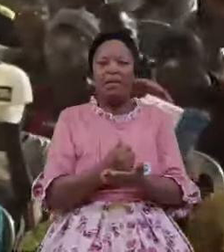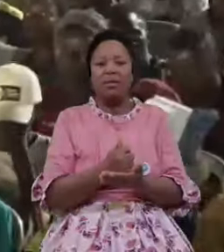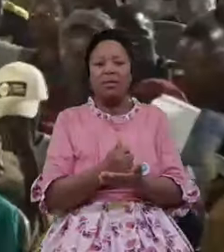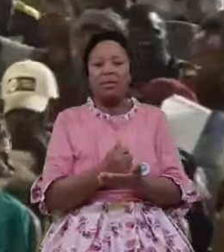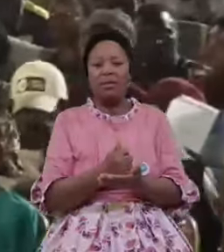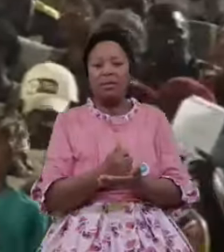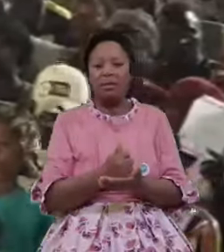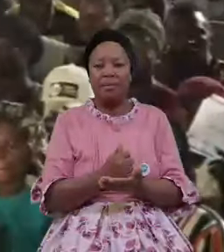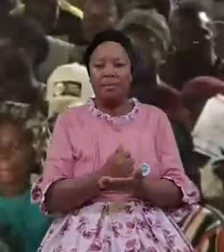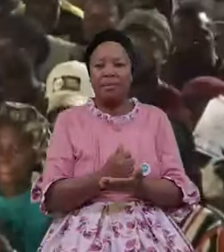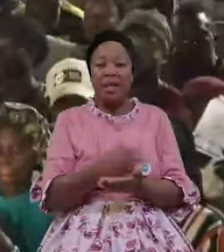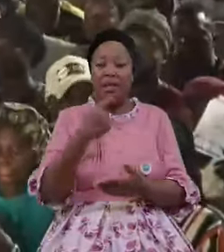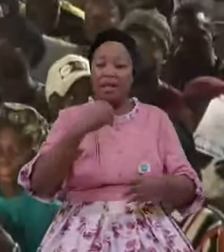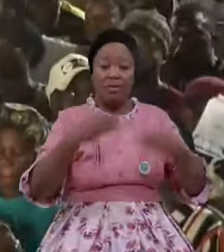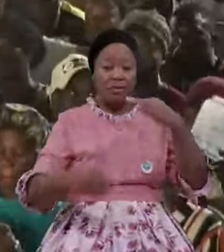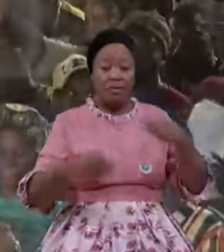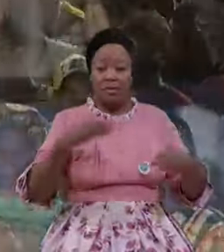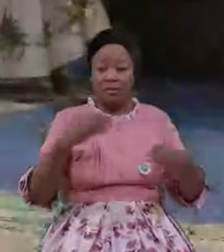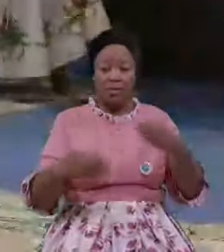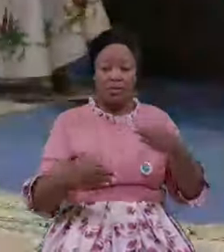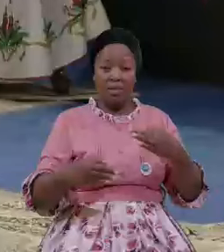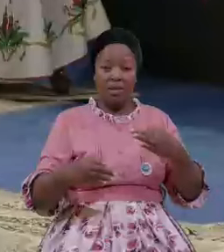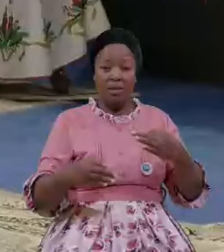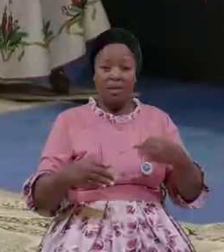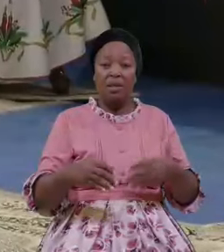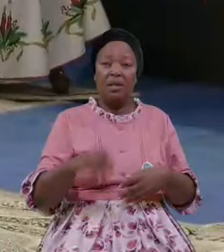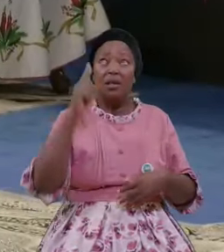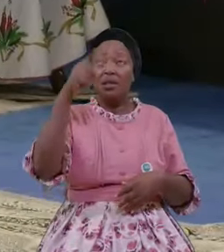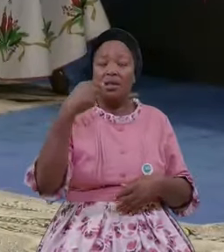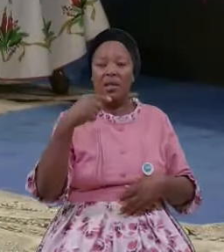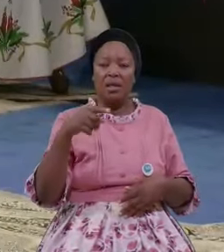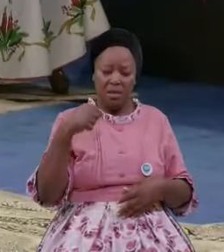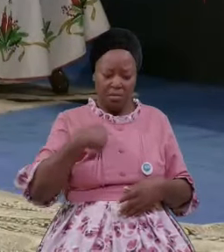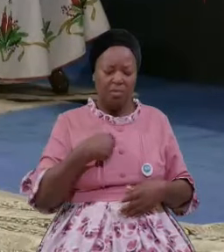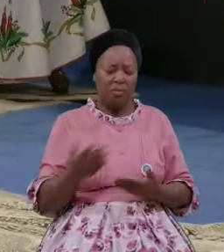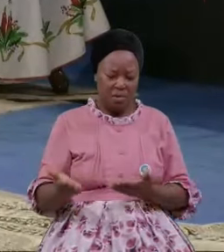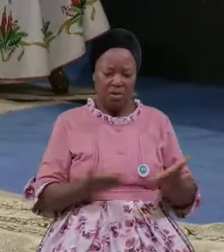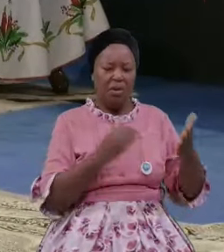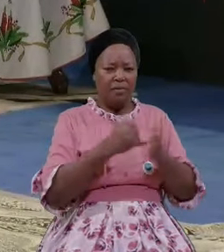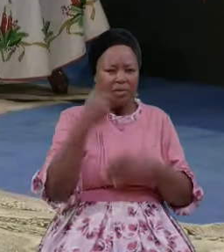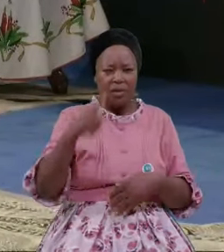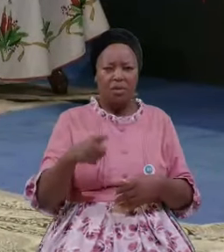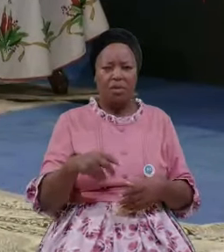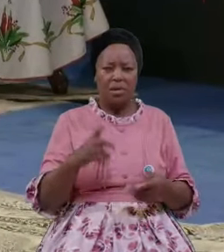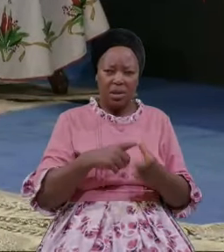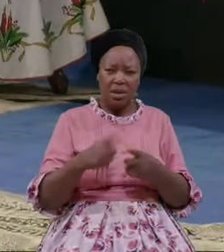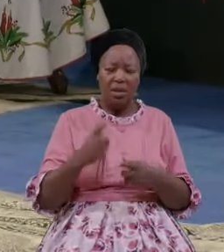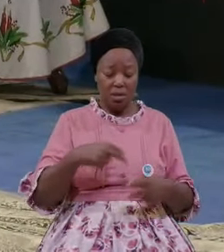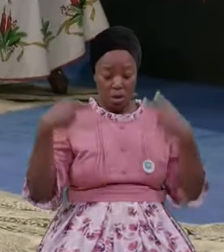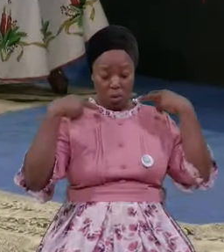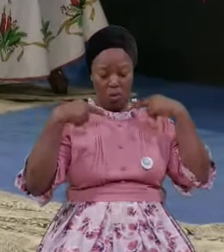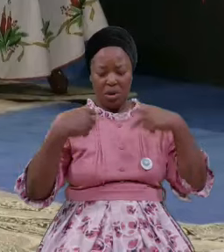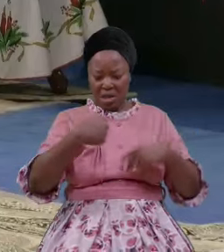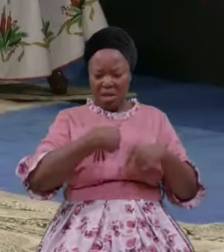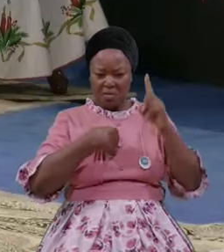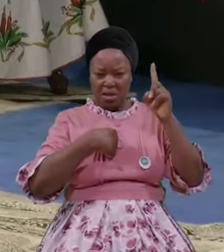The judgment, he said, "I'll bear it for you." The yoke, he said, "I'll bear it for